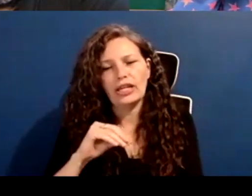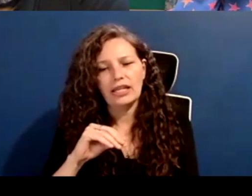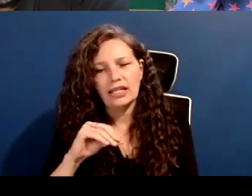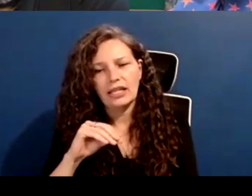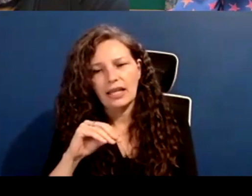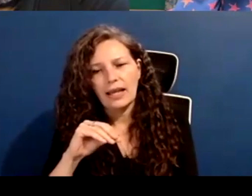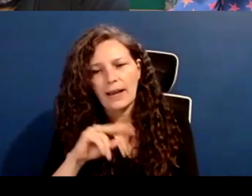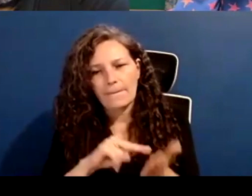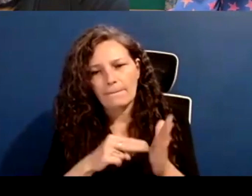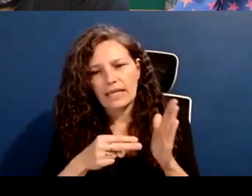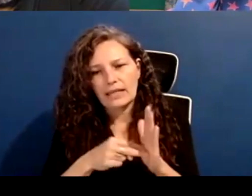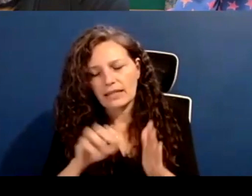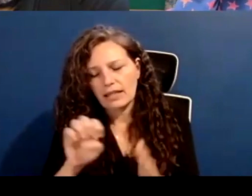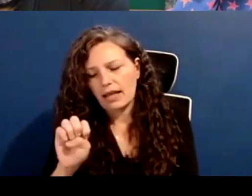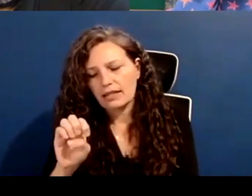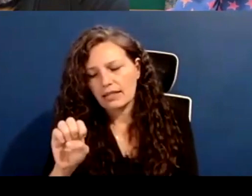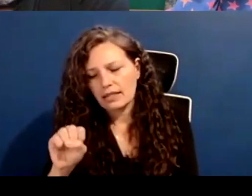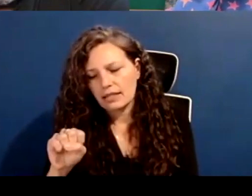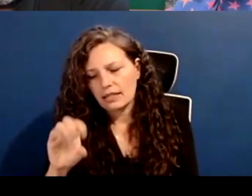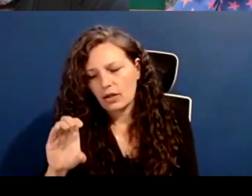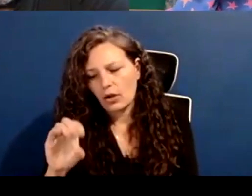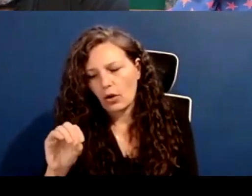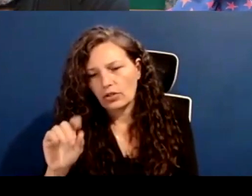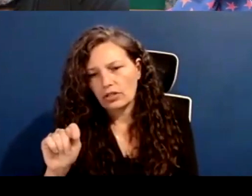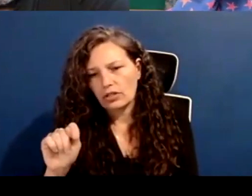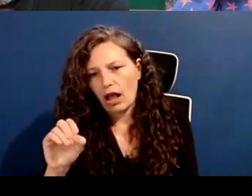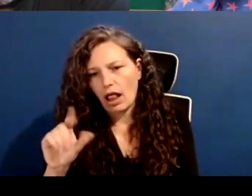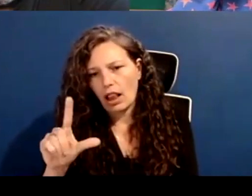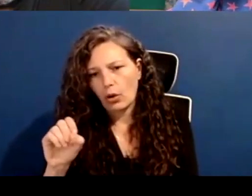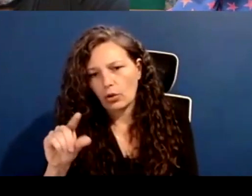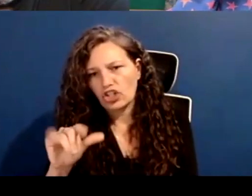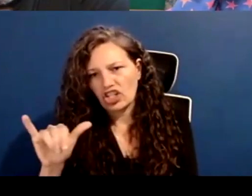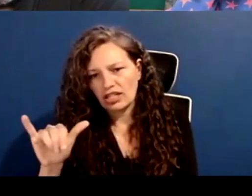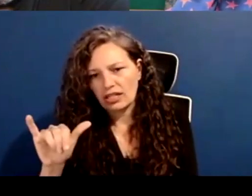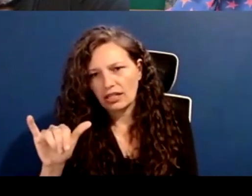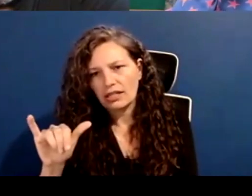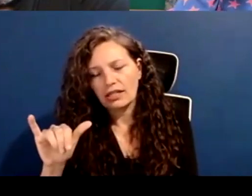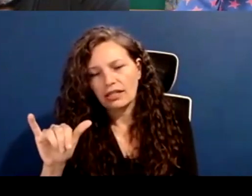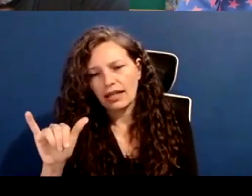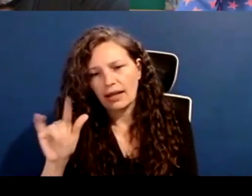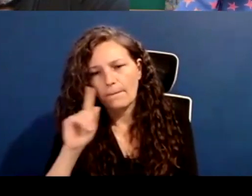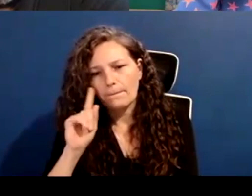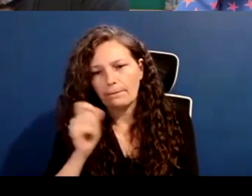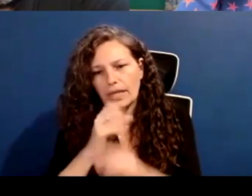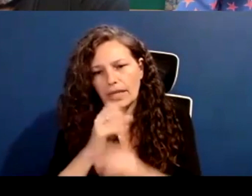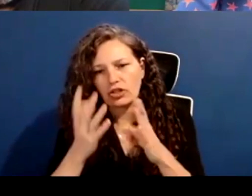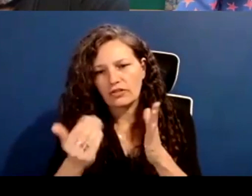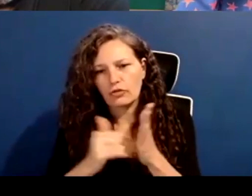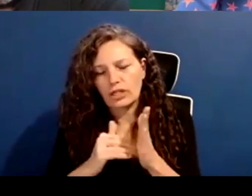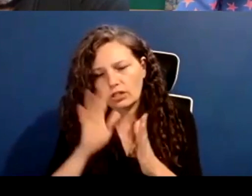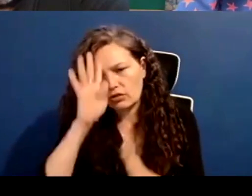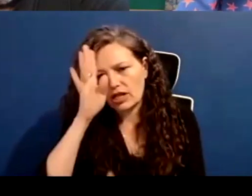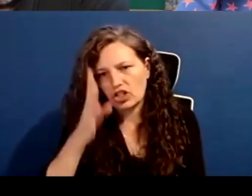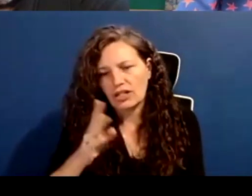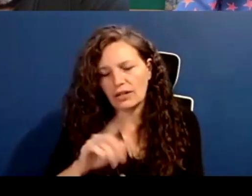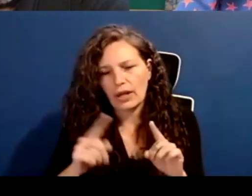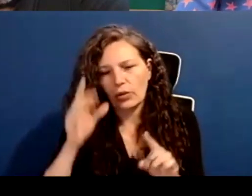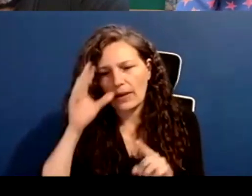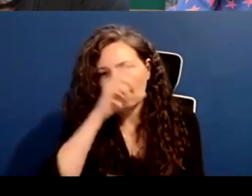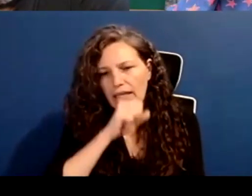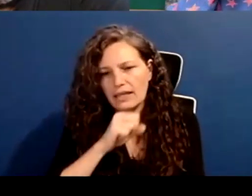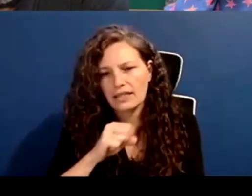be eschatology or a picture of new creation. And yet we miss that disabled folks